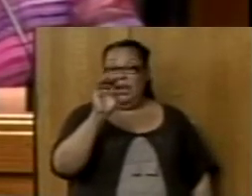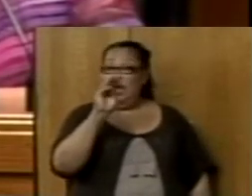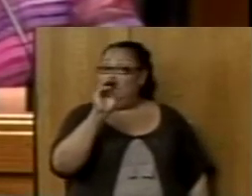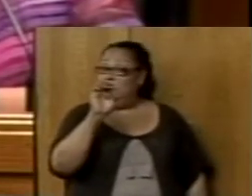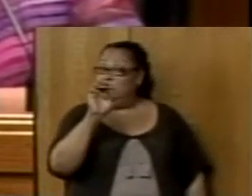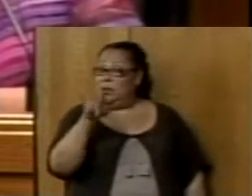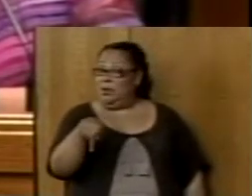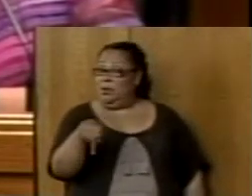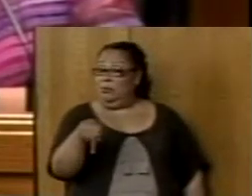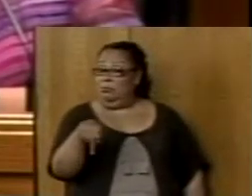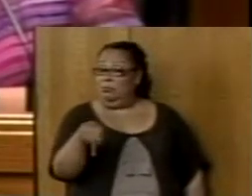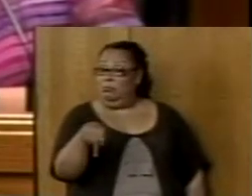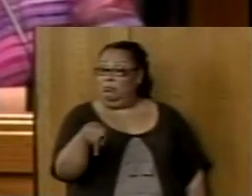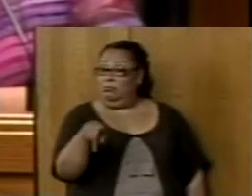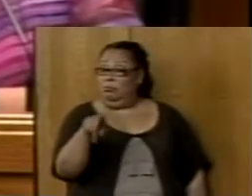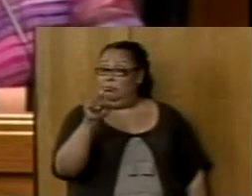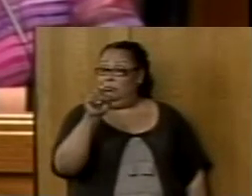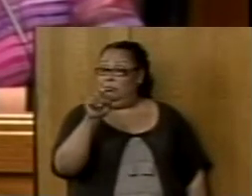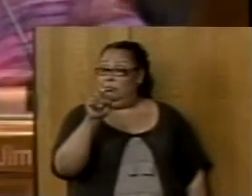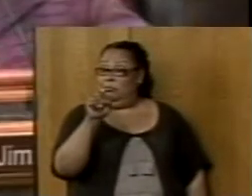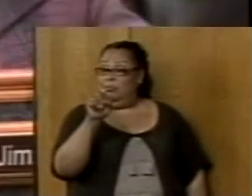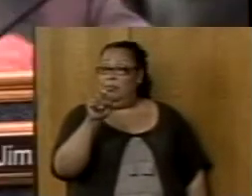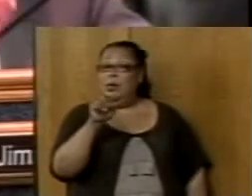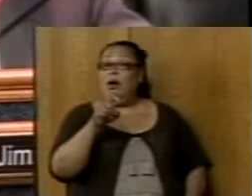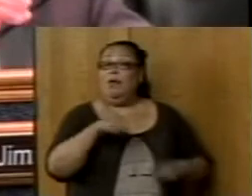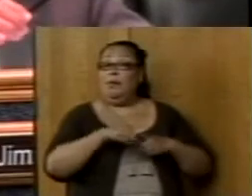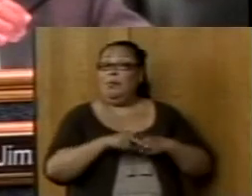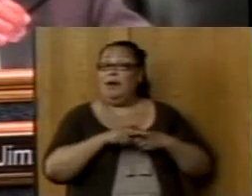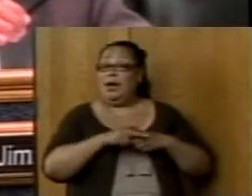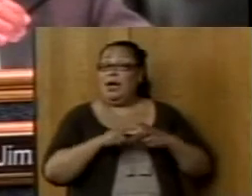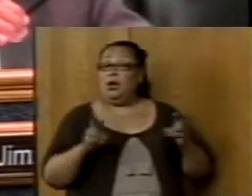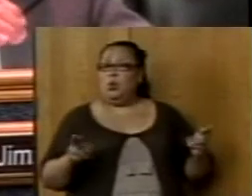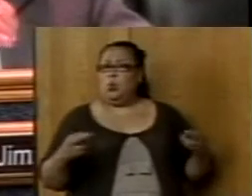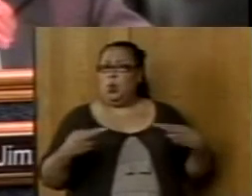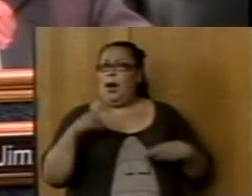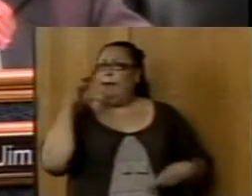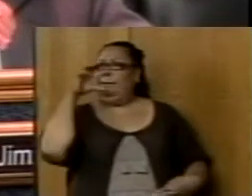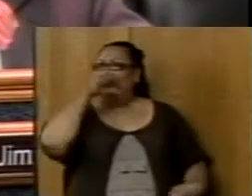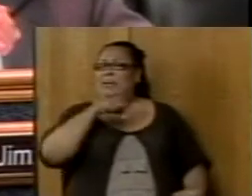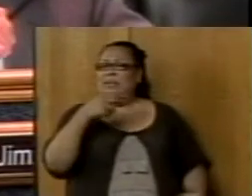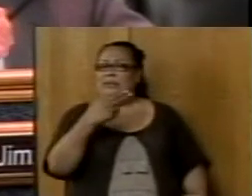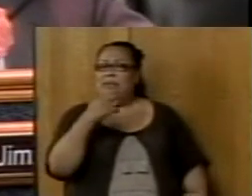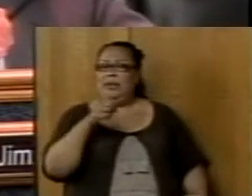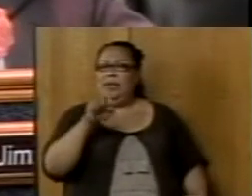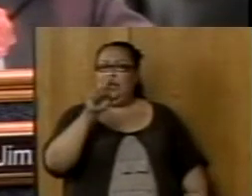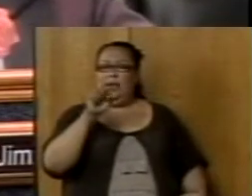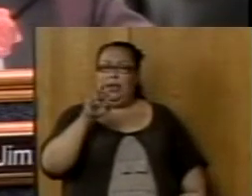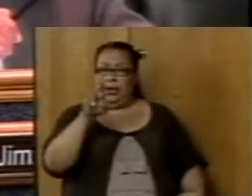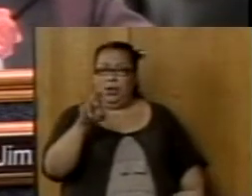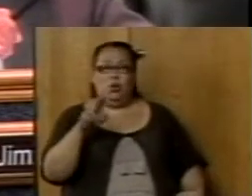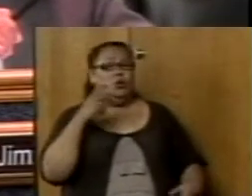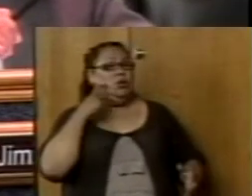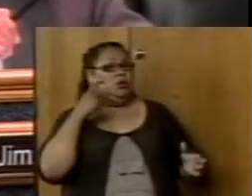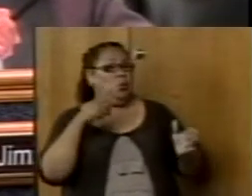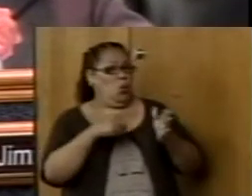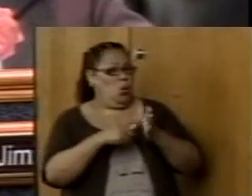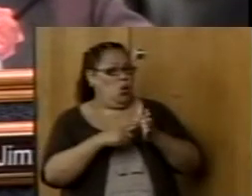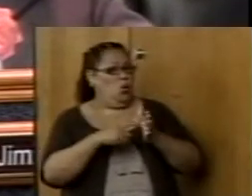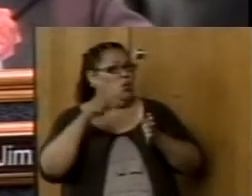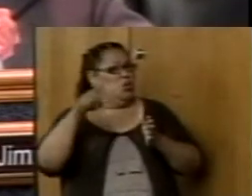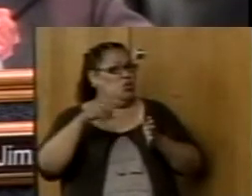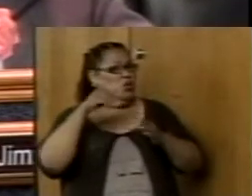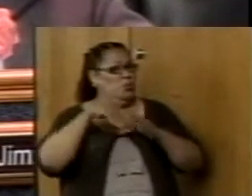MEP. Mechanical room. In the mechanical room, missing heater. What is that going to affect? That one again is on order. It should be